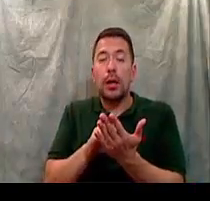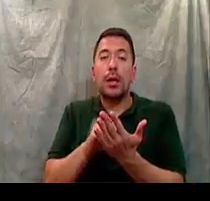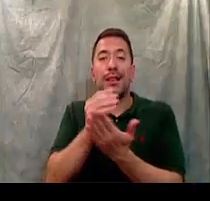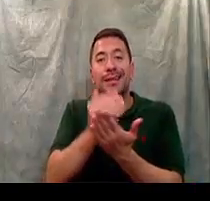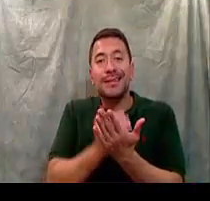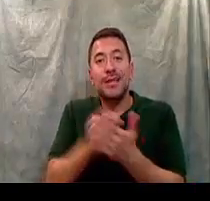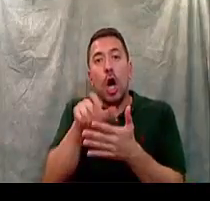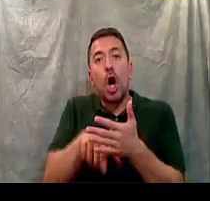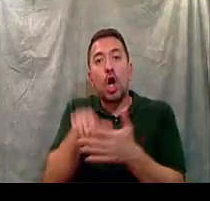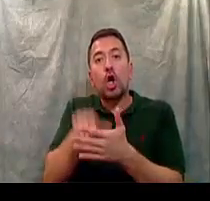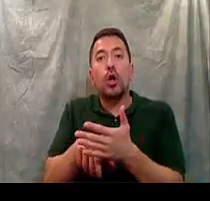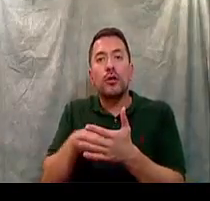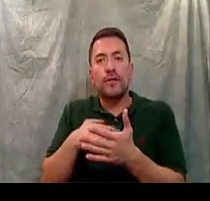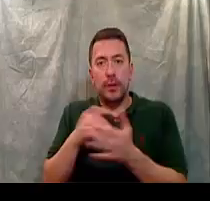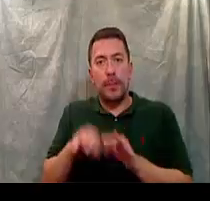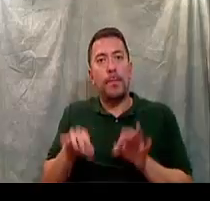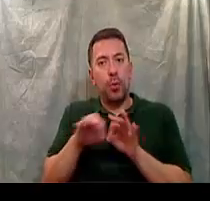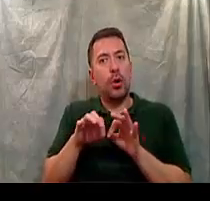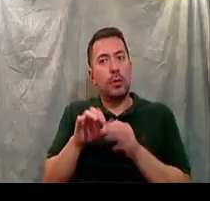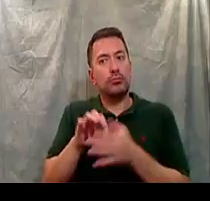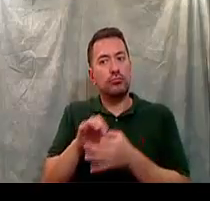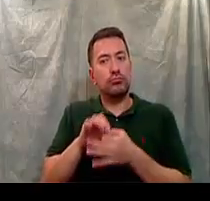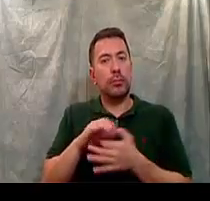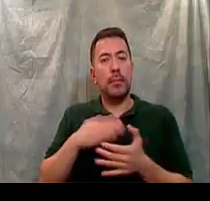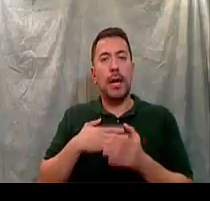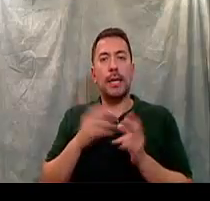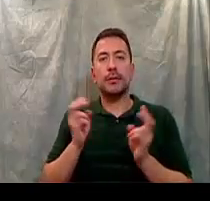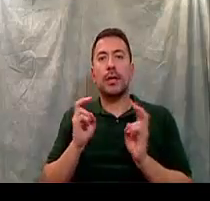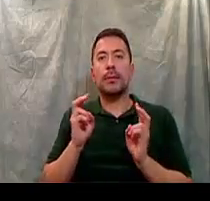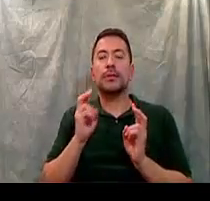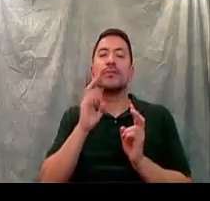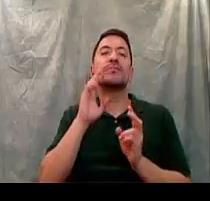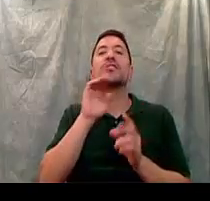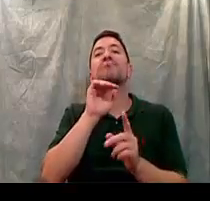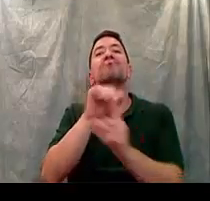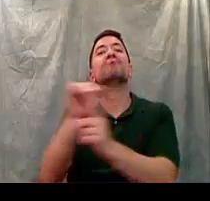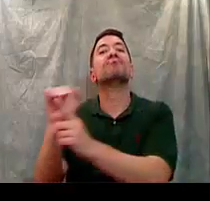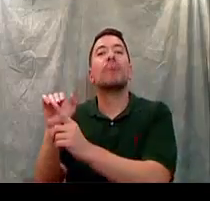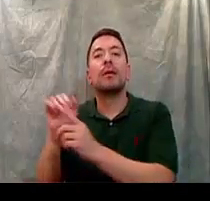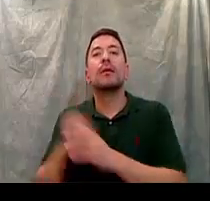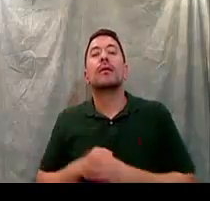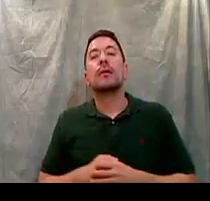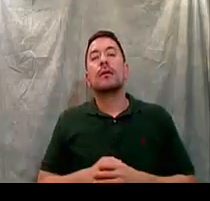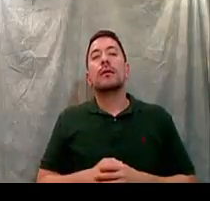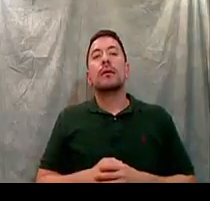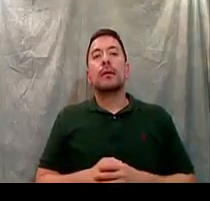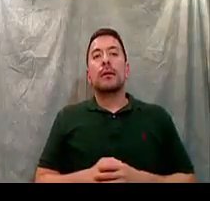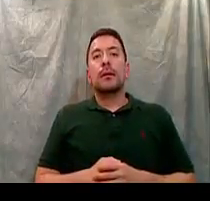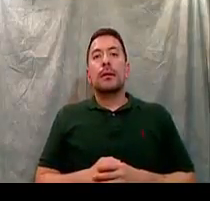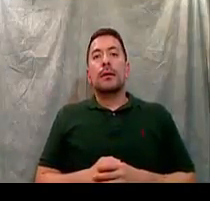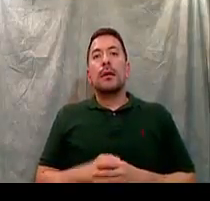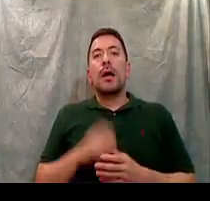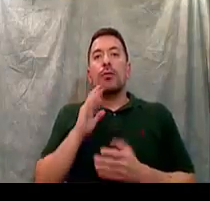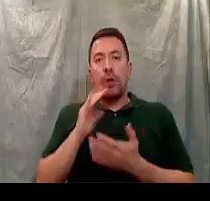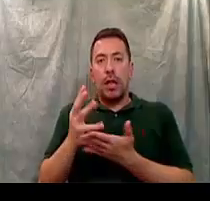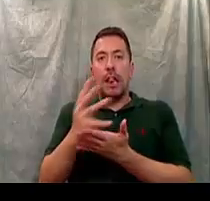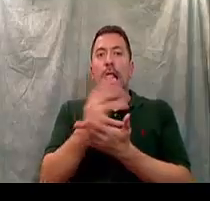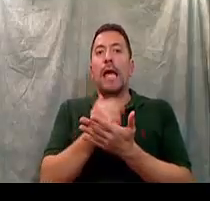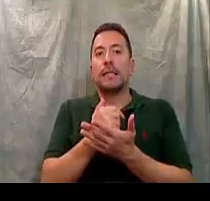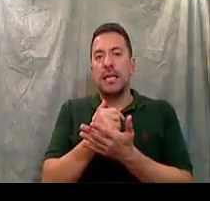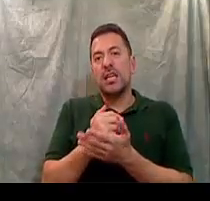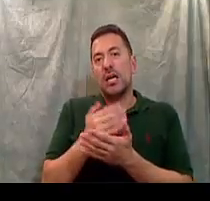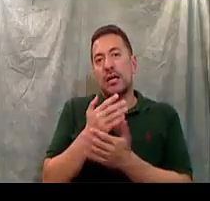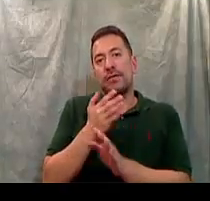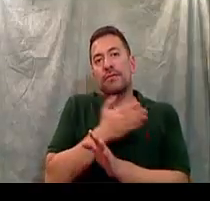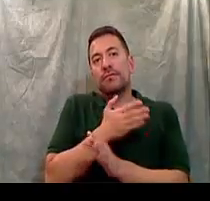these articles that are important and related to your topic. So just want to put that reminder out there. I will be collecting these towards the end of